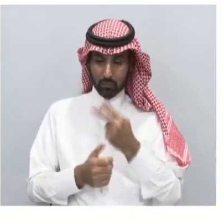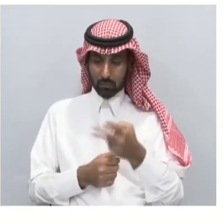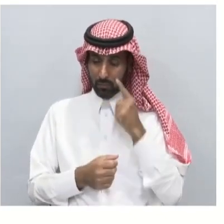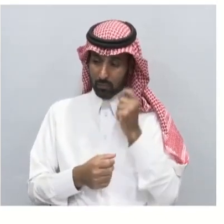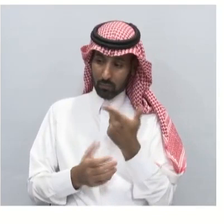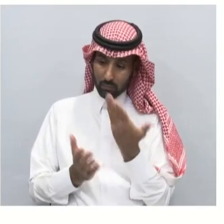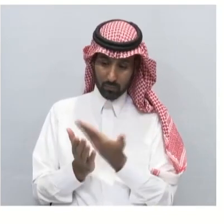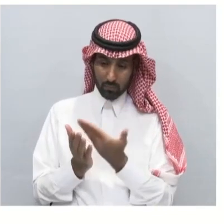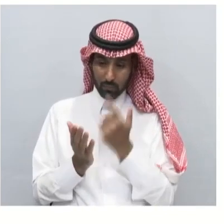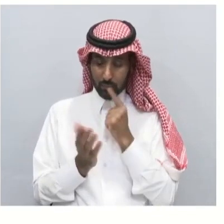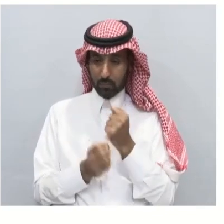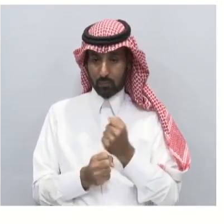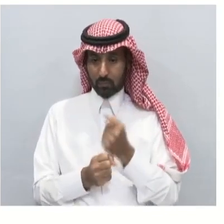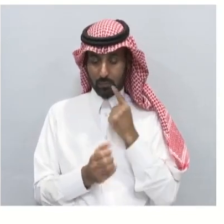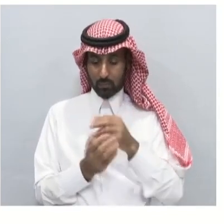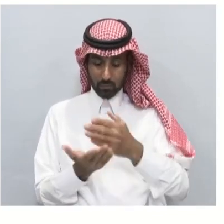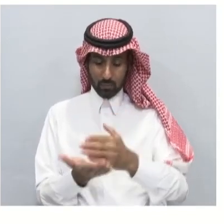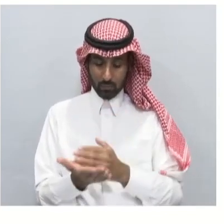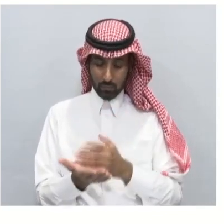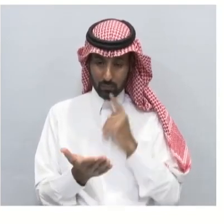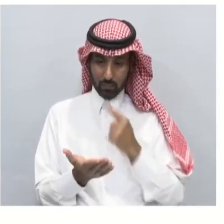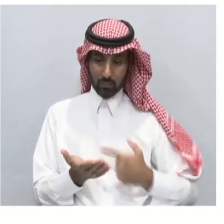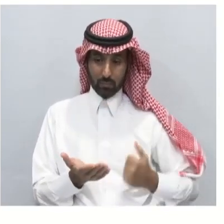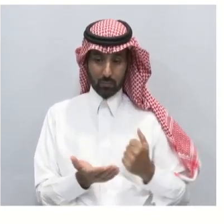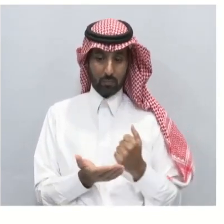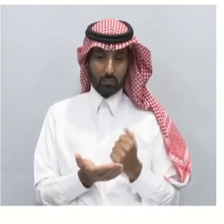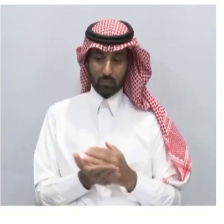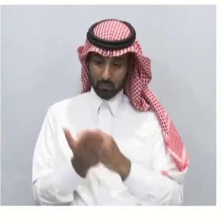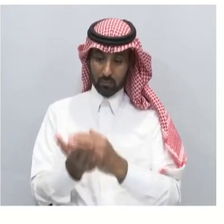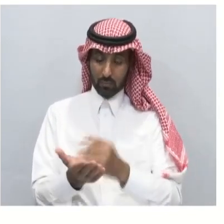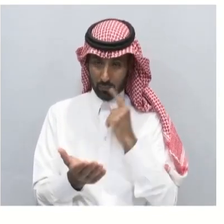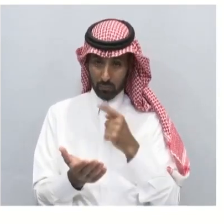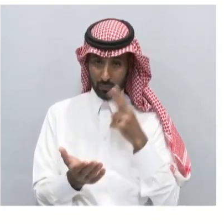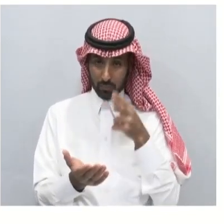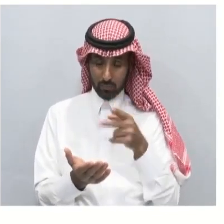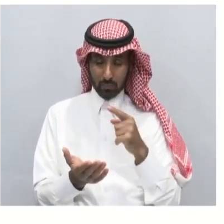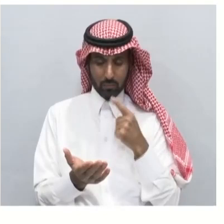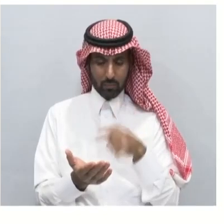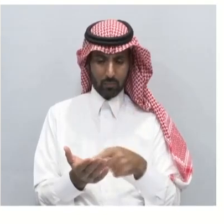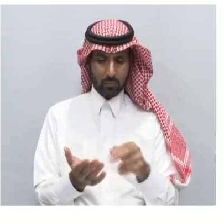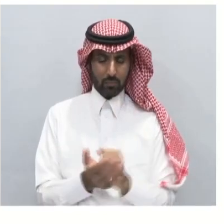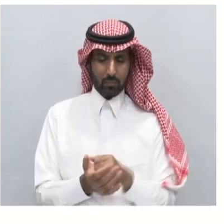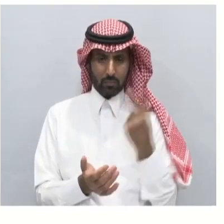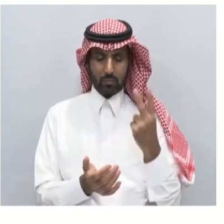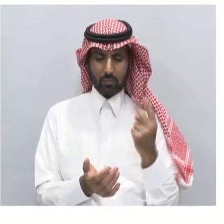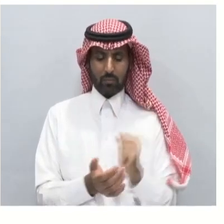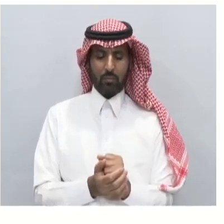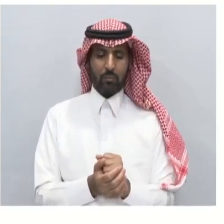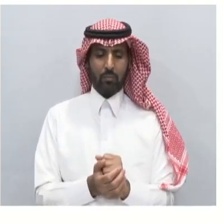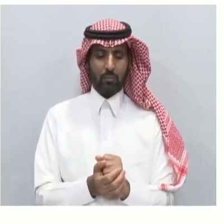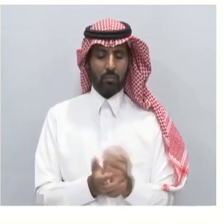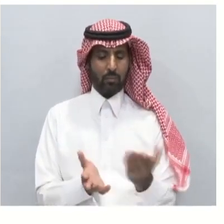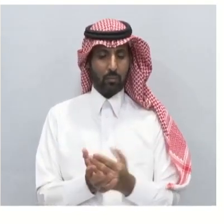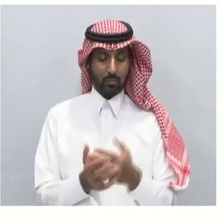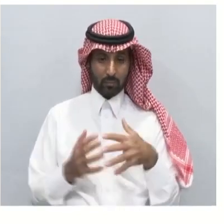read their business cards. This is how we answer the first exercise. Number two, in